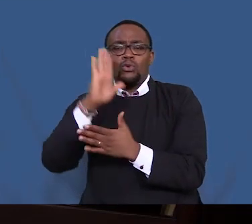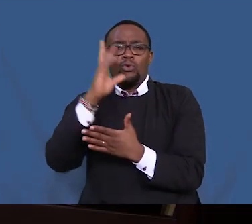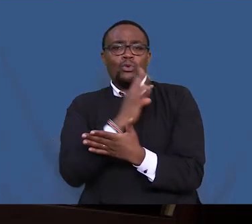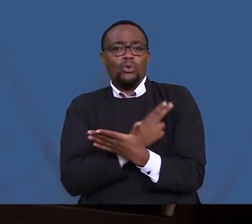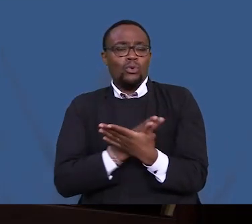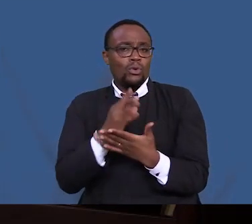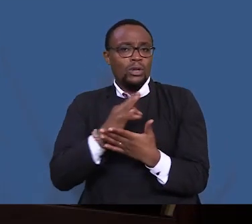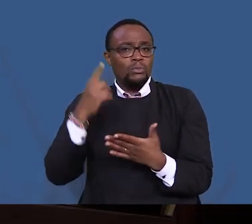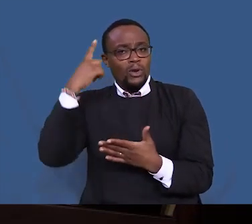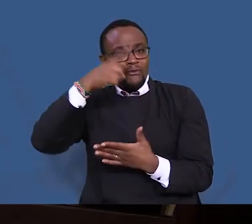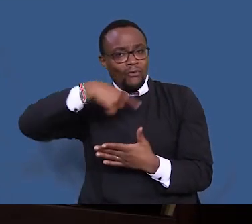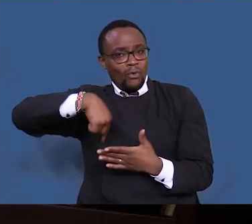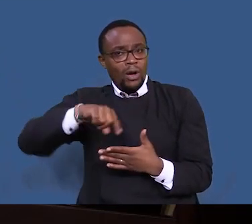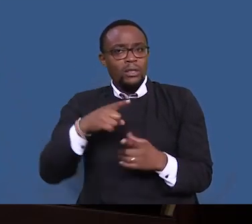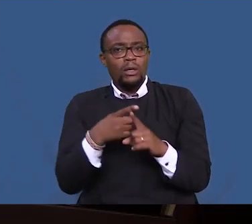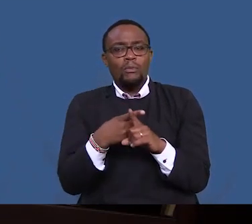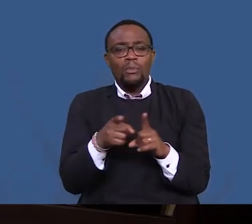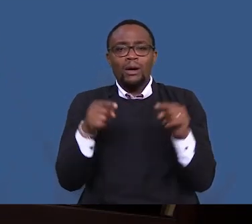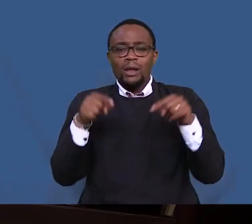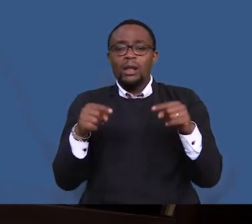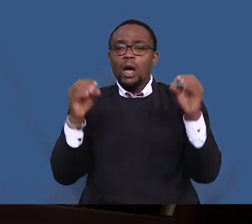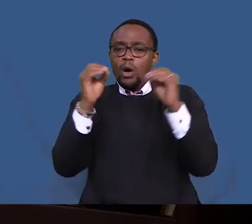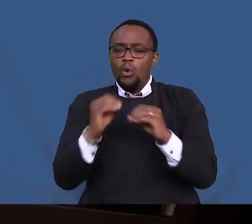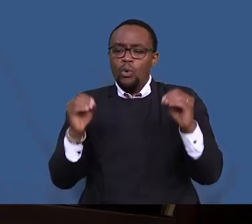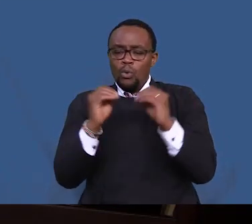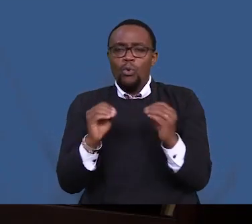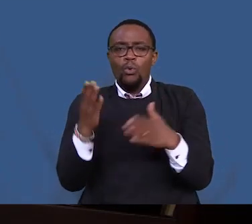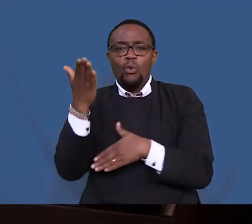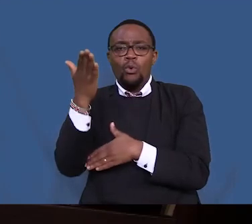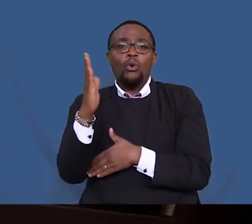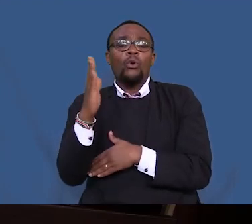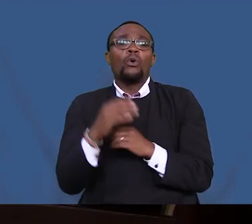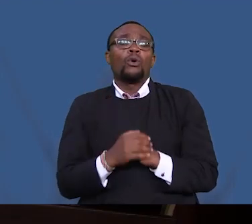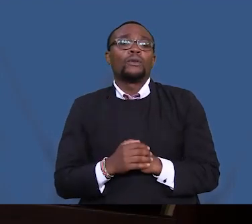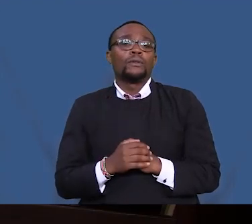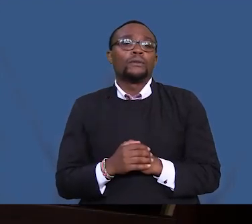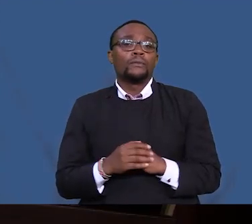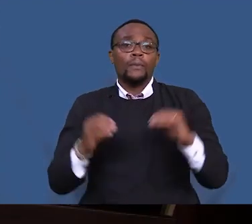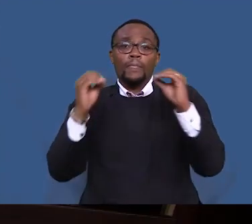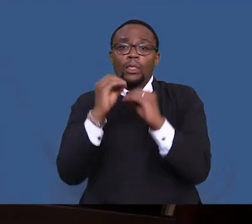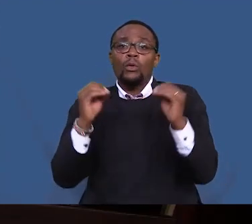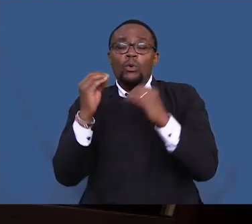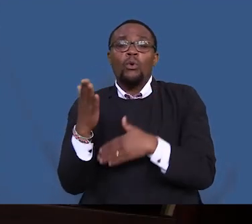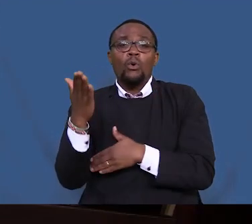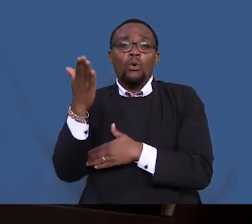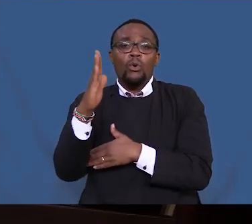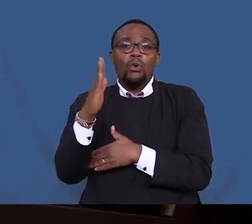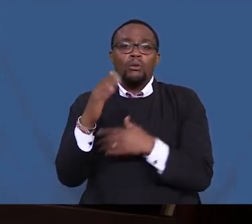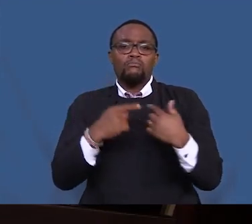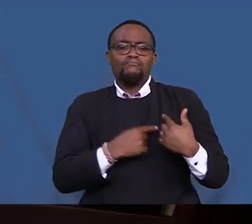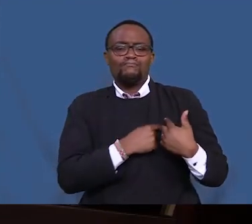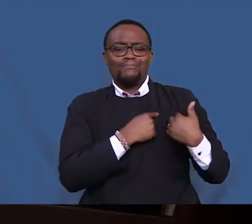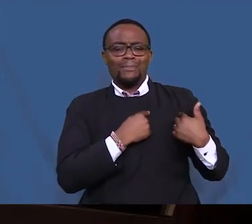us, but only thou, O God. O God, make clean our